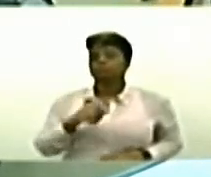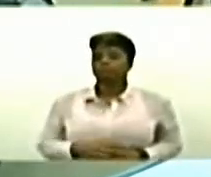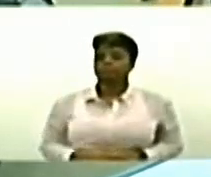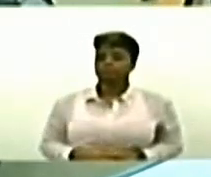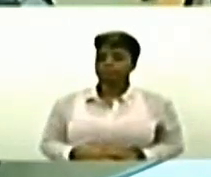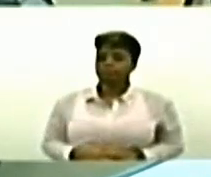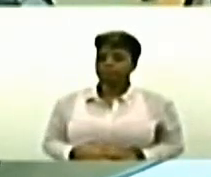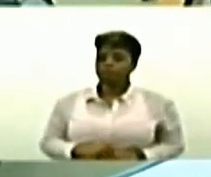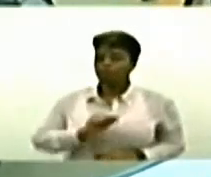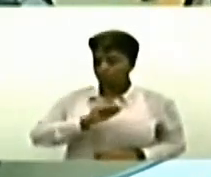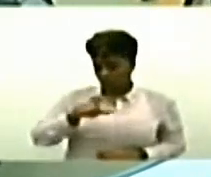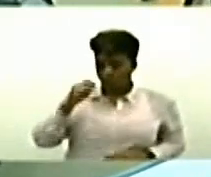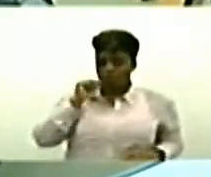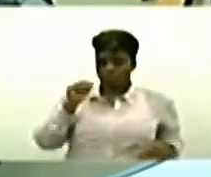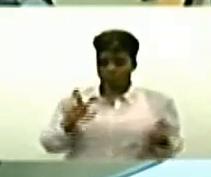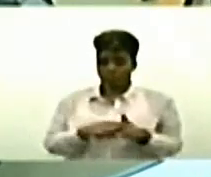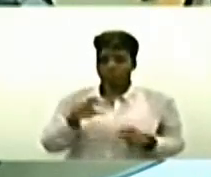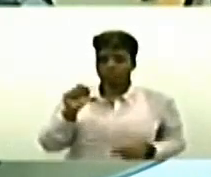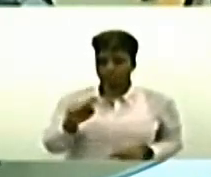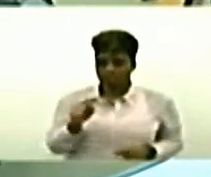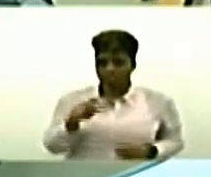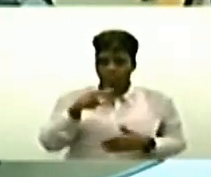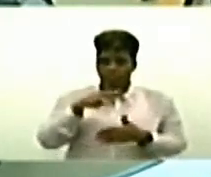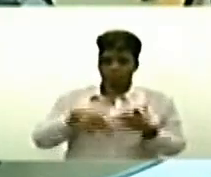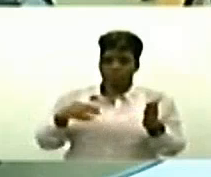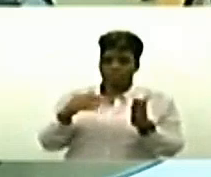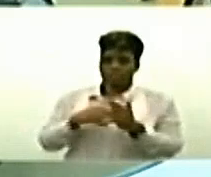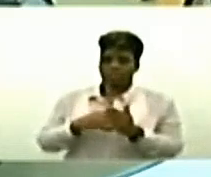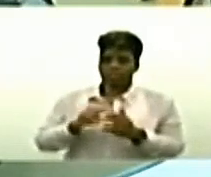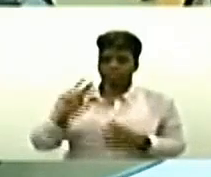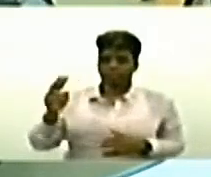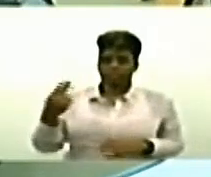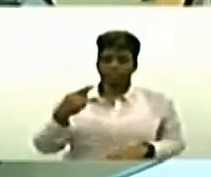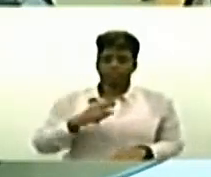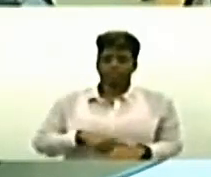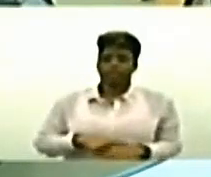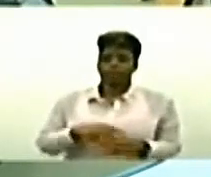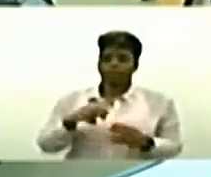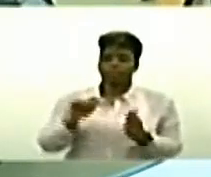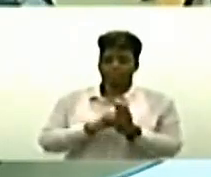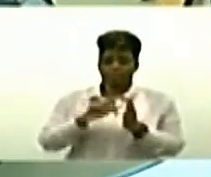nay. I think the ayes have it. The ayes do indeed have it.